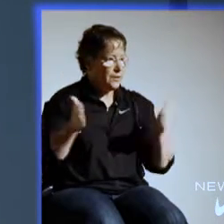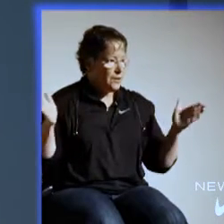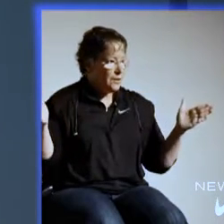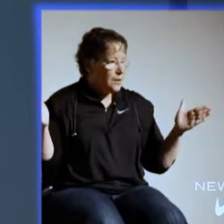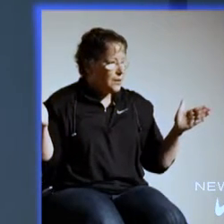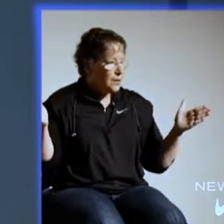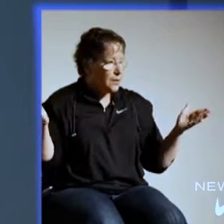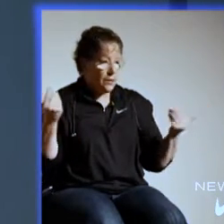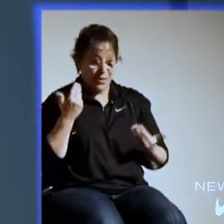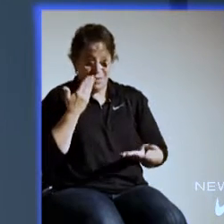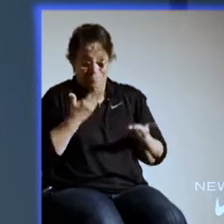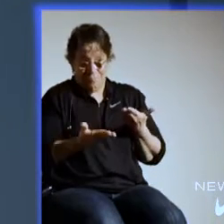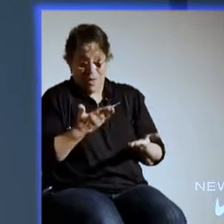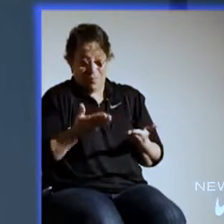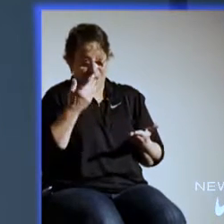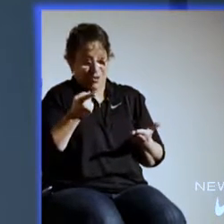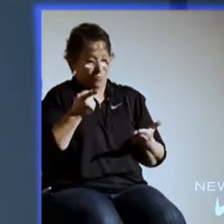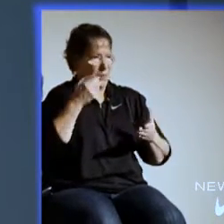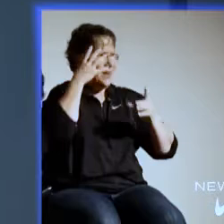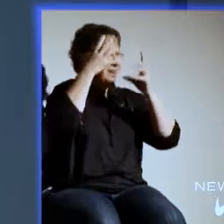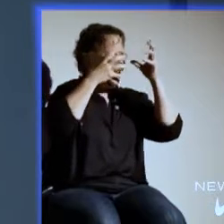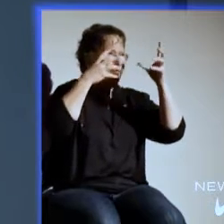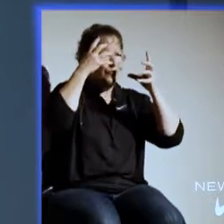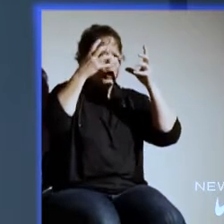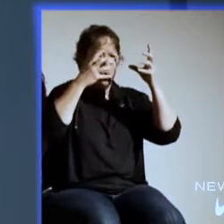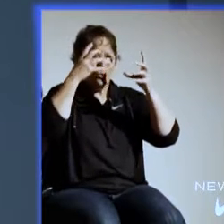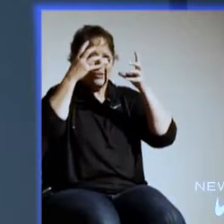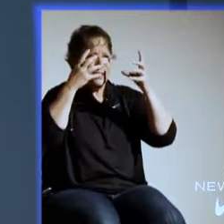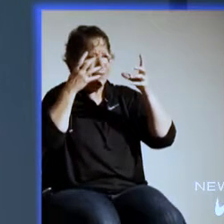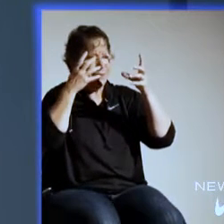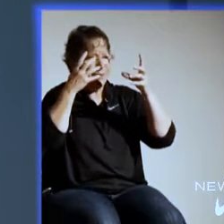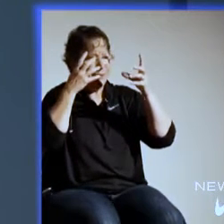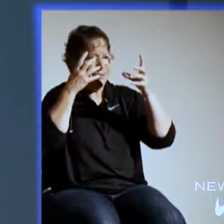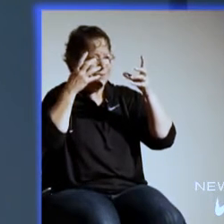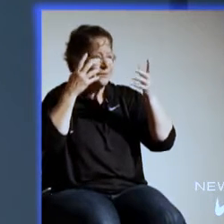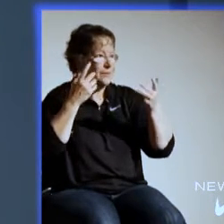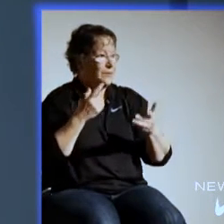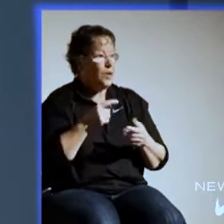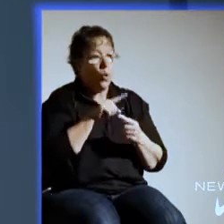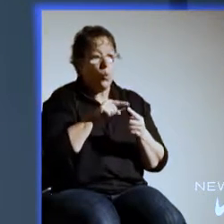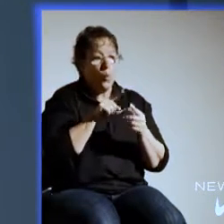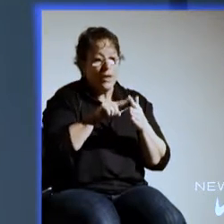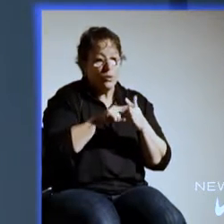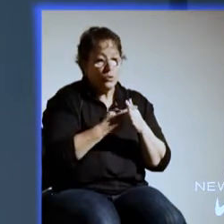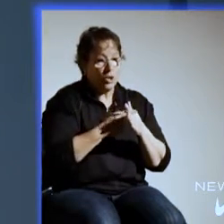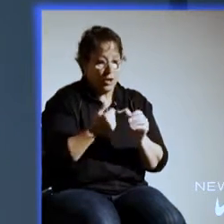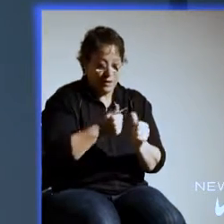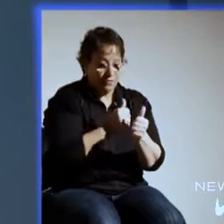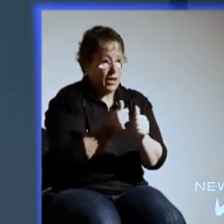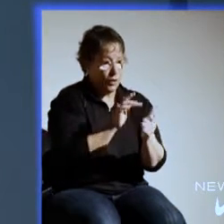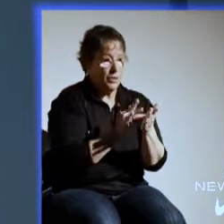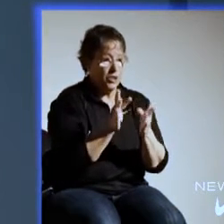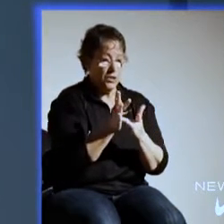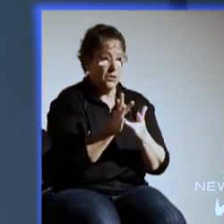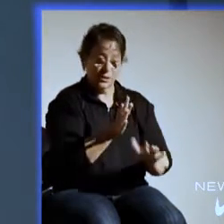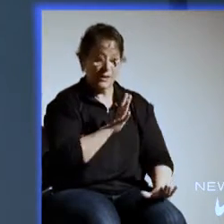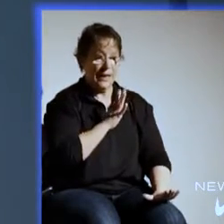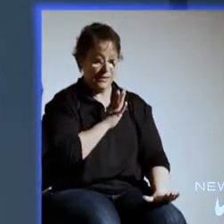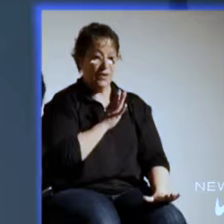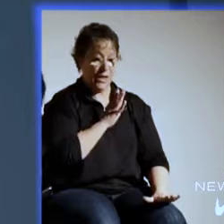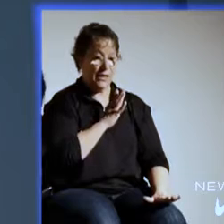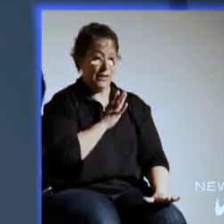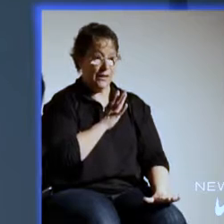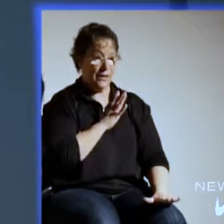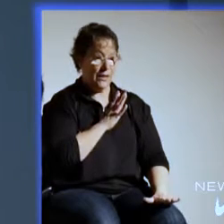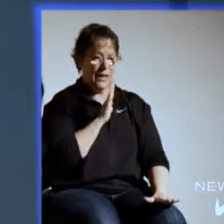Maybe you've been disoriented since you started following Jesus. That's appropriate. If